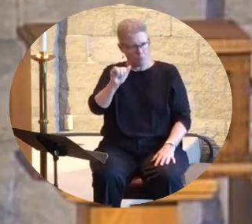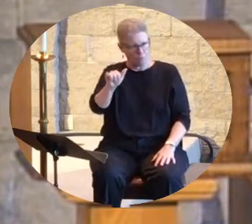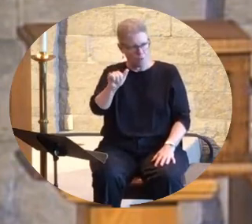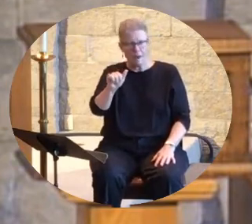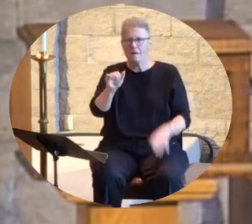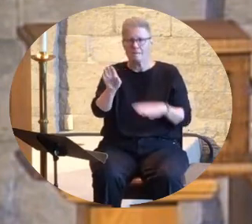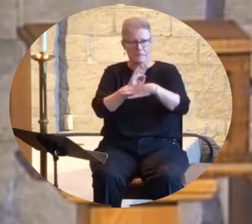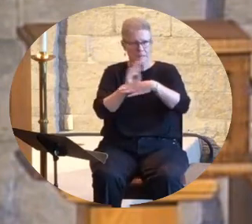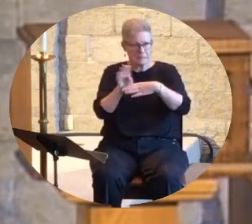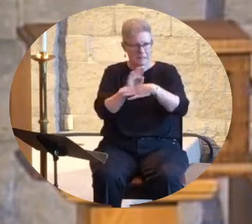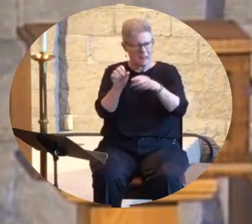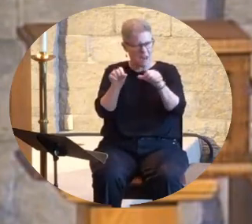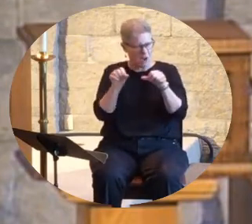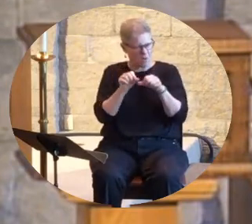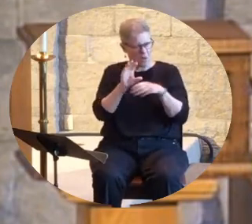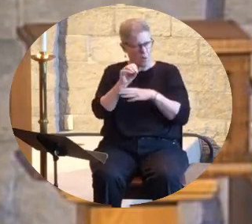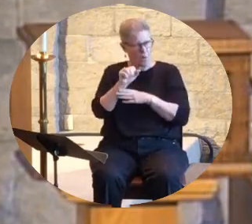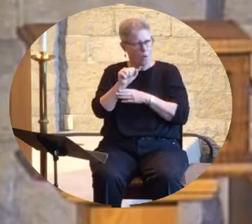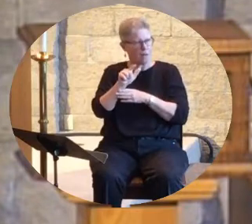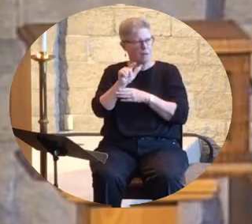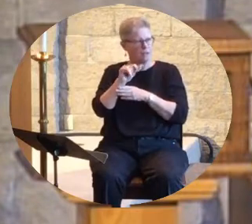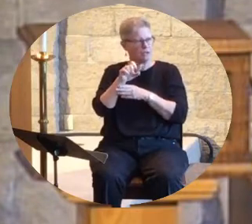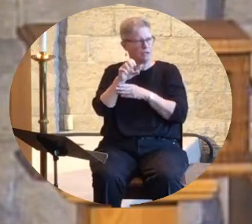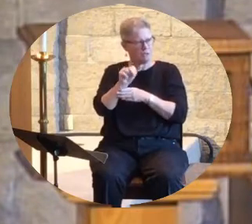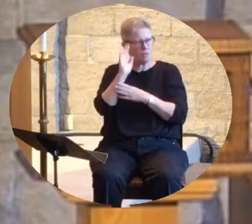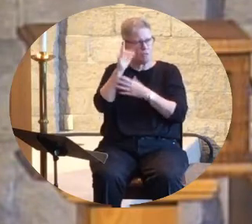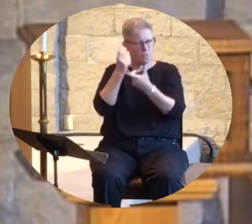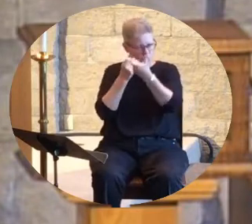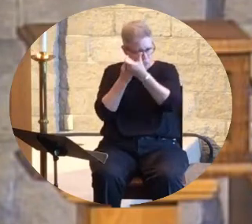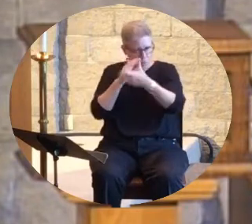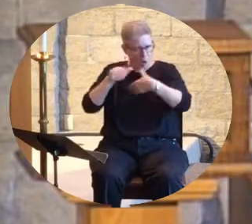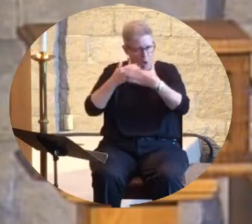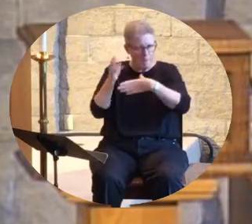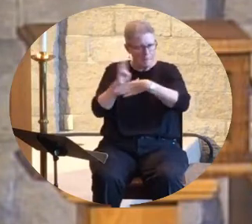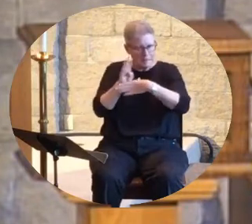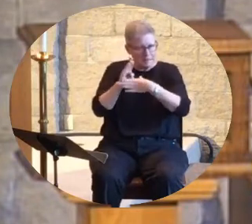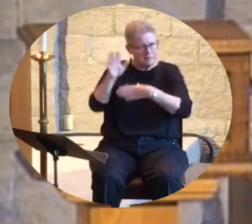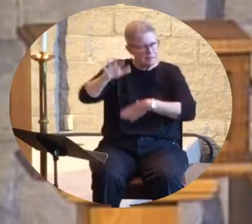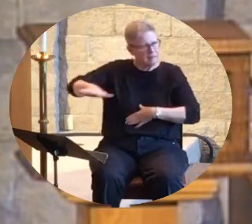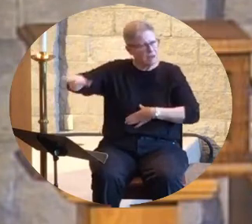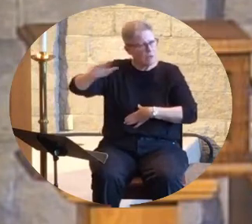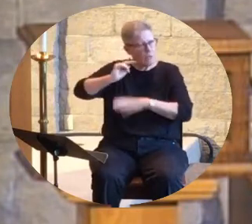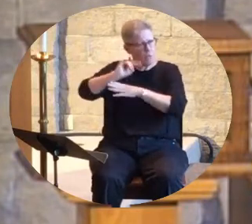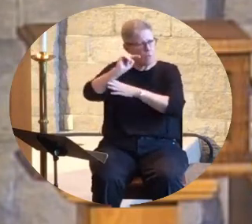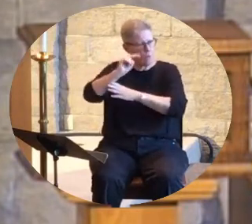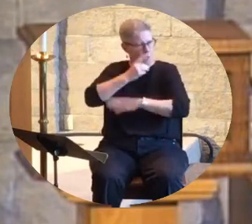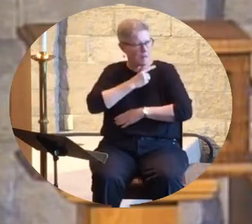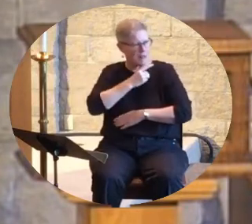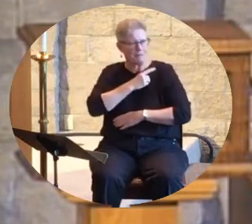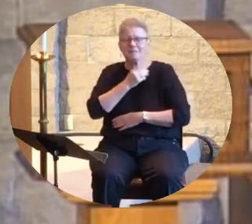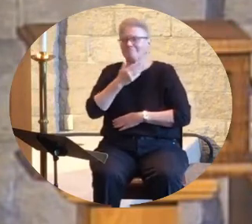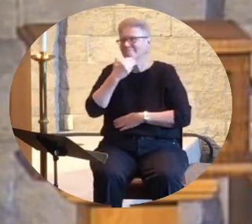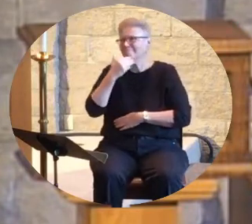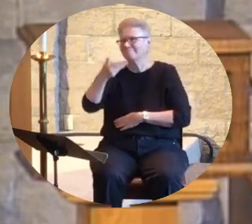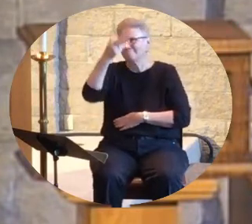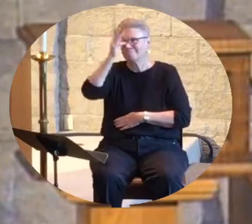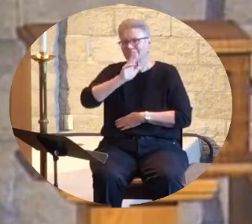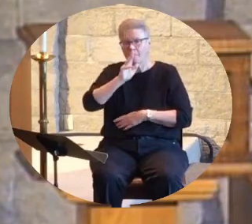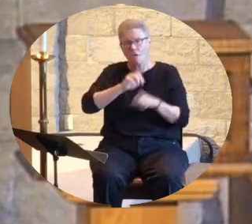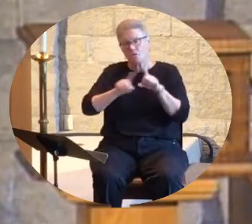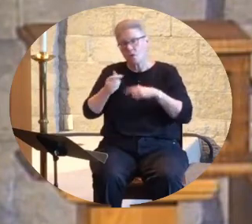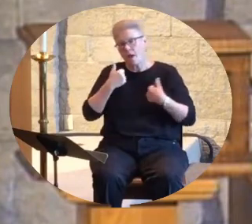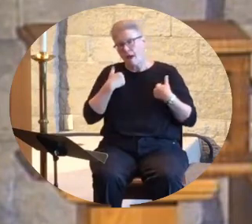will support Northside businesses in Minneapolis. Thank you, God. And we have new events for